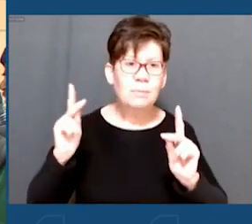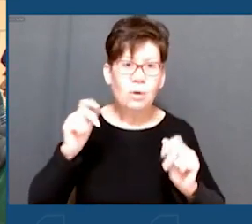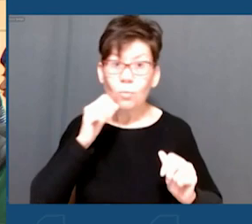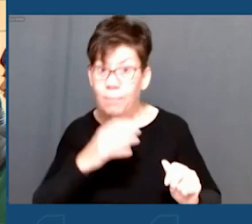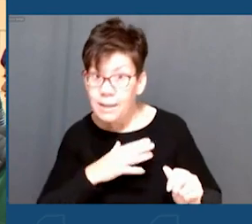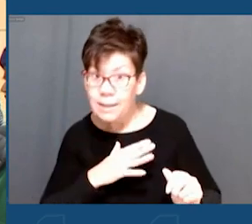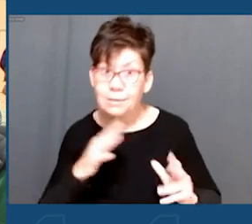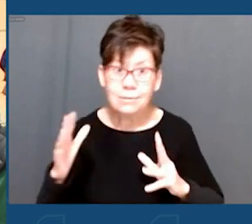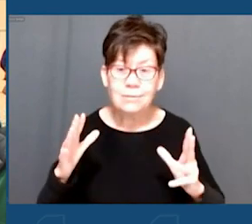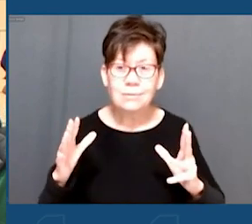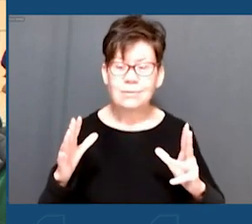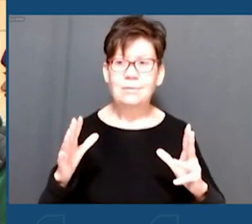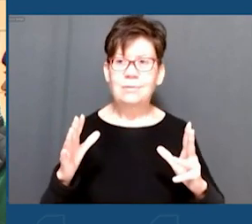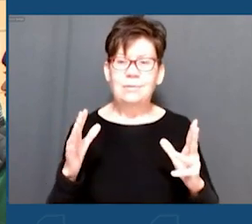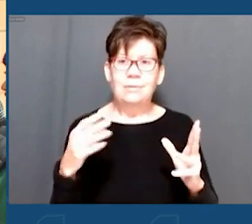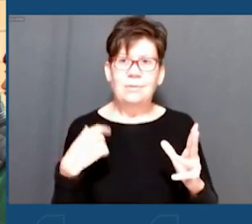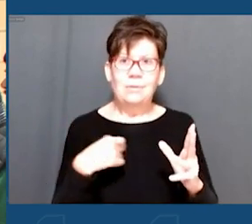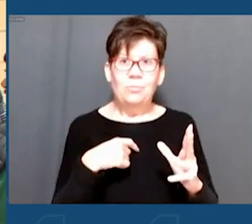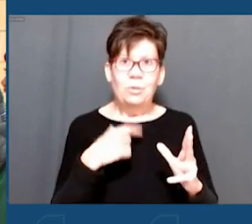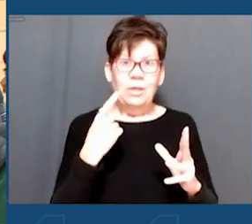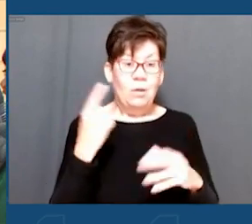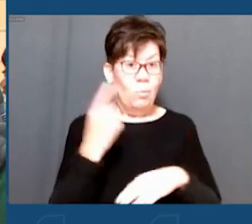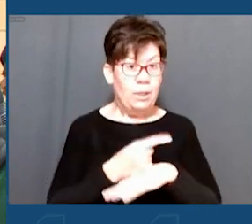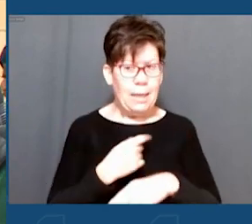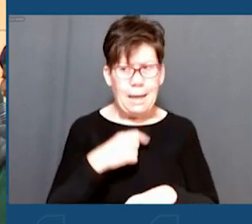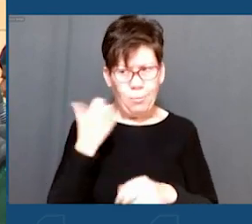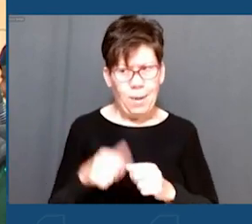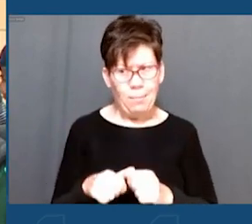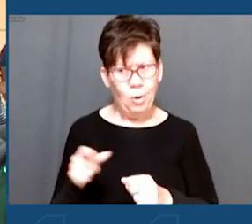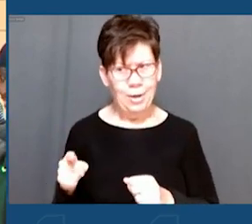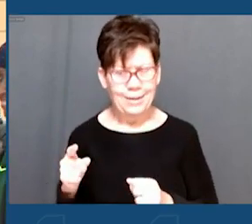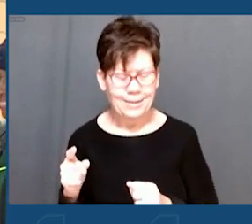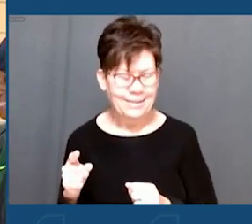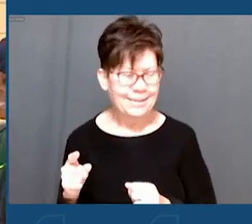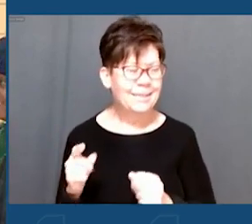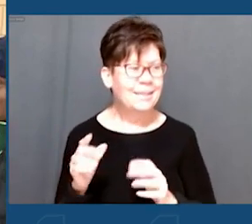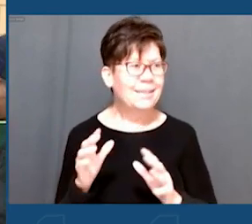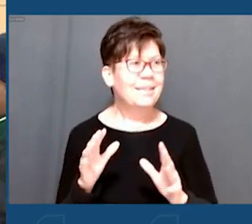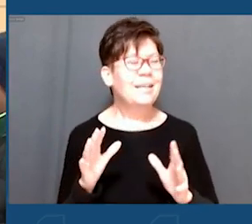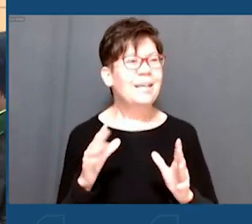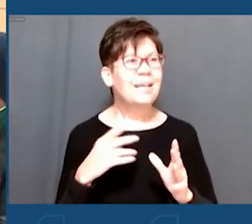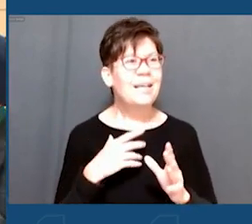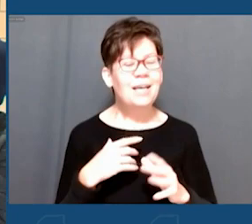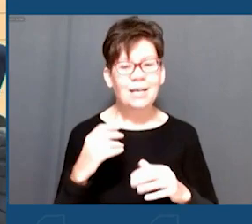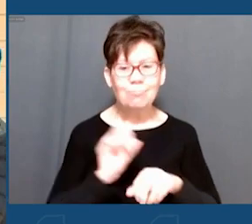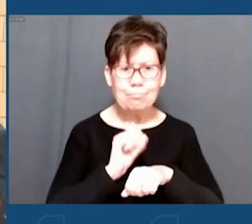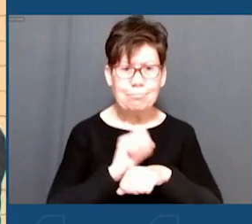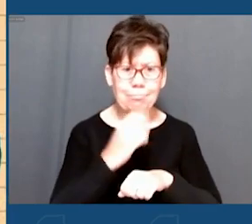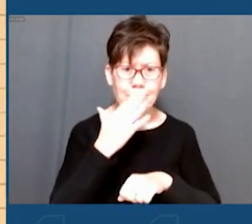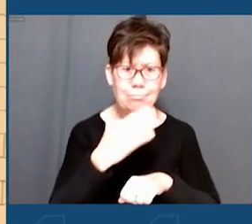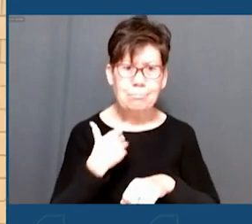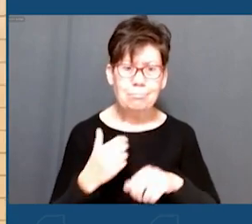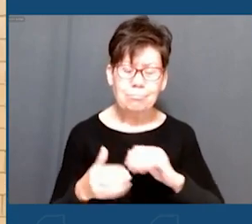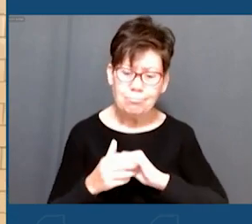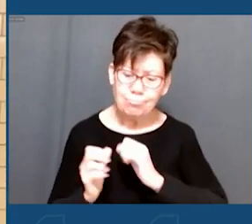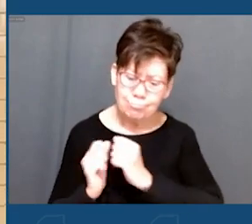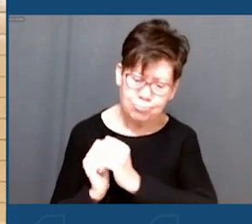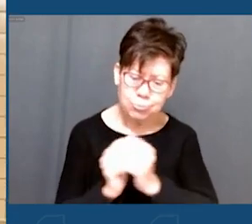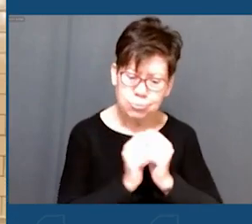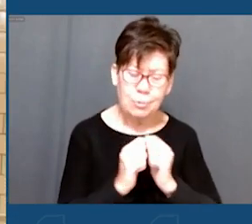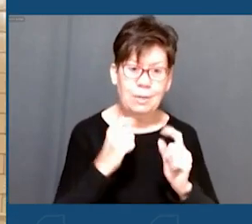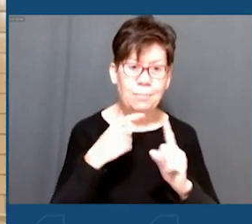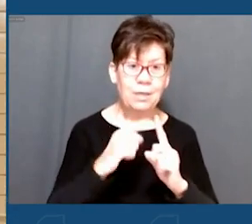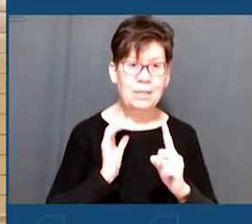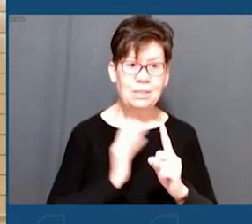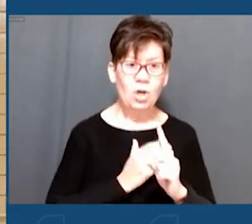councilwoman was an amazing, one day I'll get it, and joined by our commissioner who was out there on the ground as